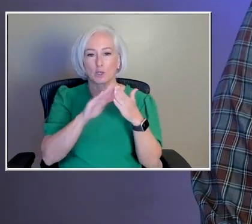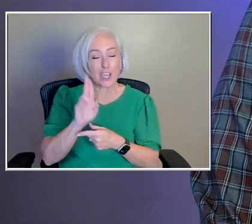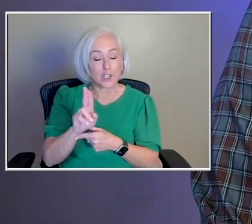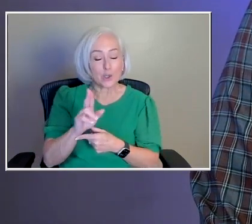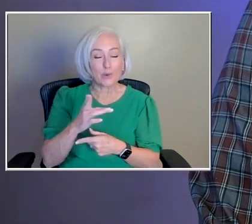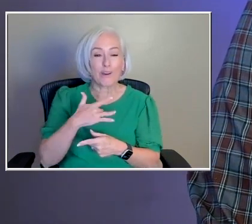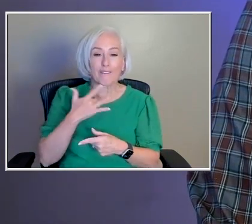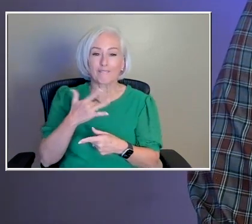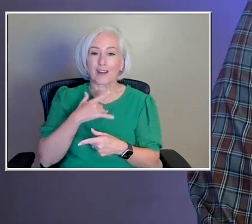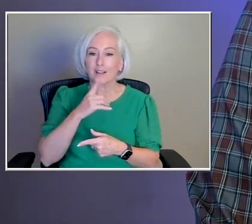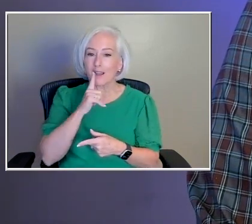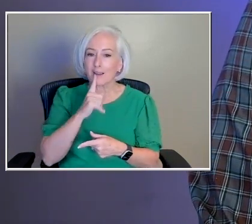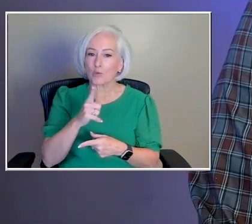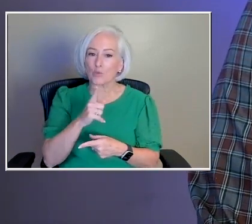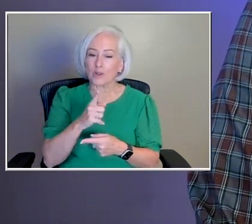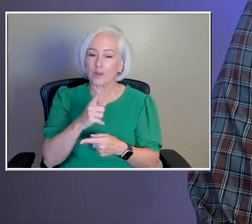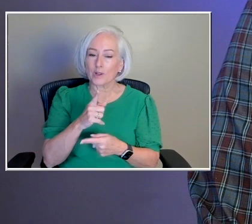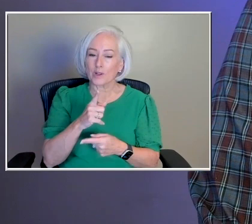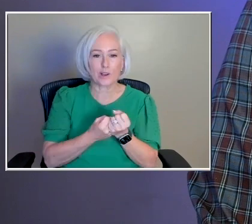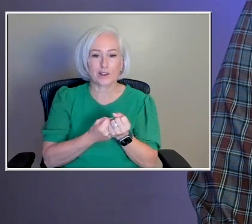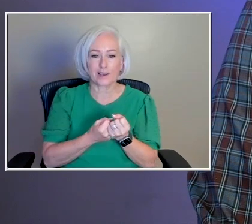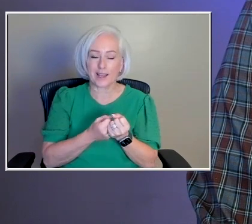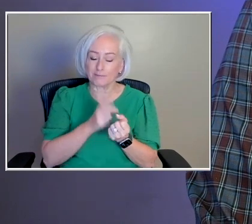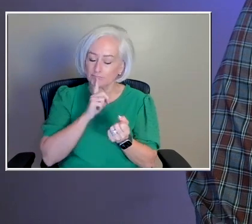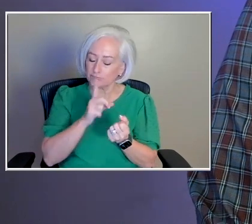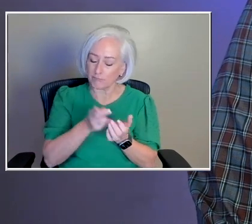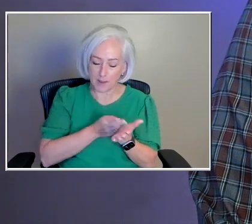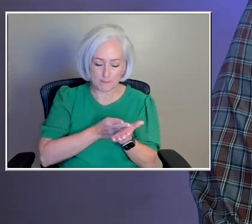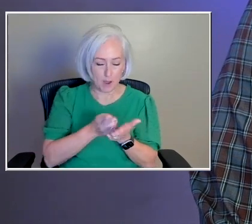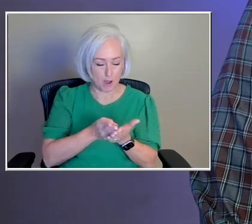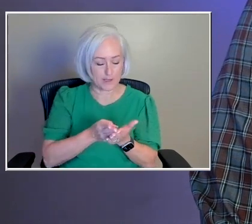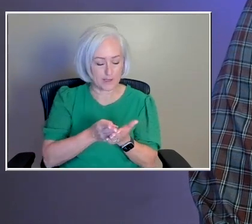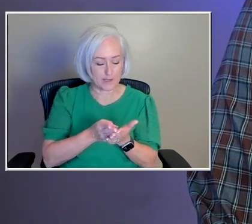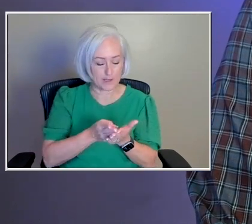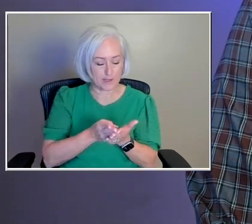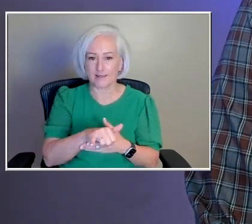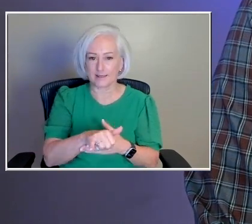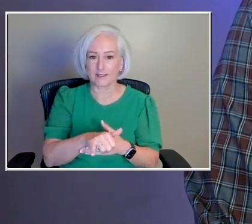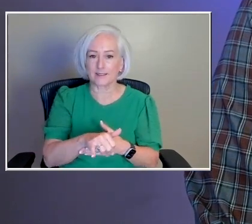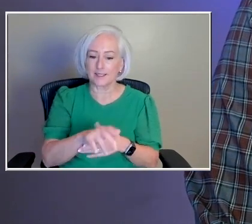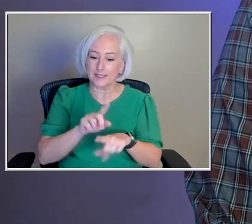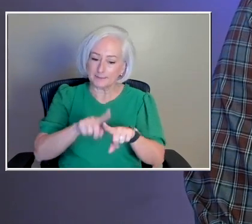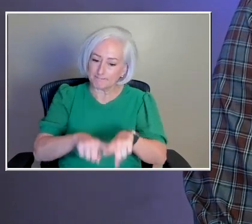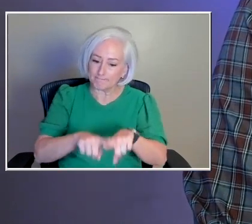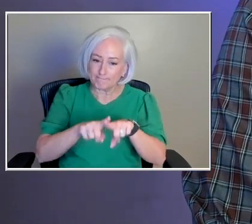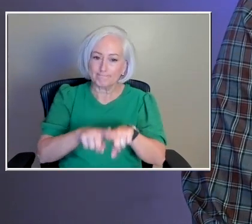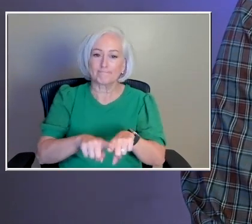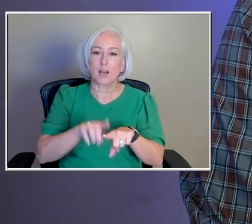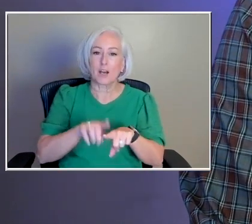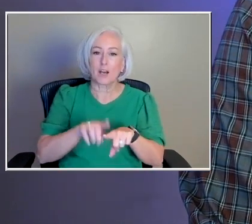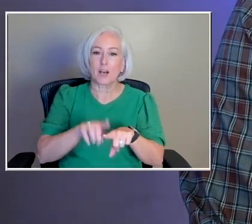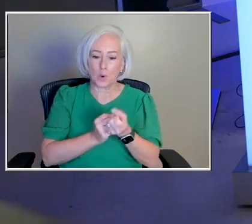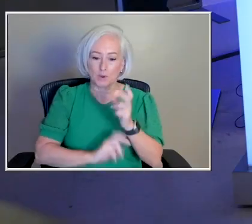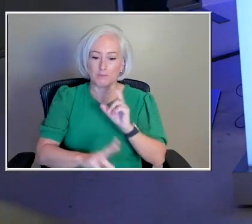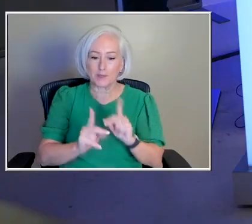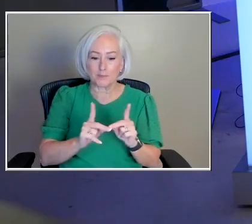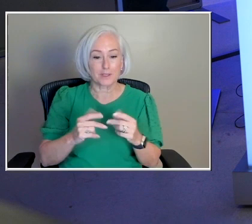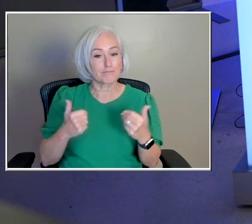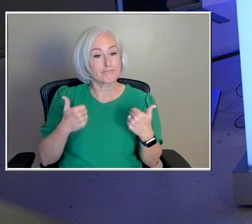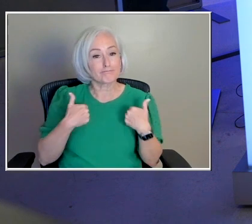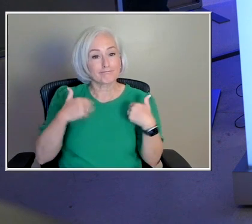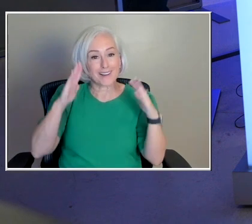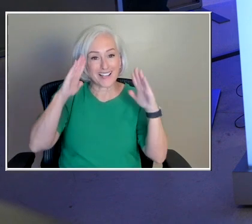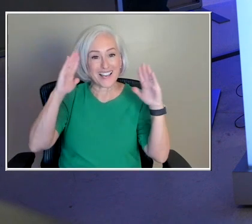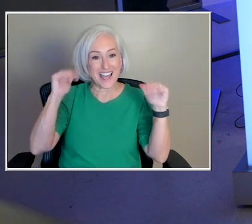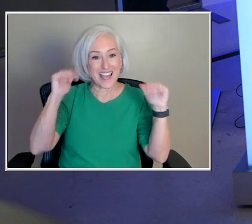here. And I really honestly mean that. And lean on your support network and just have hope. Everything's going to be okay. You're not alone. Right?